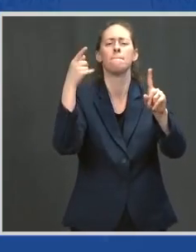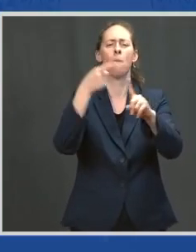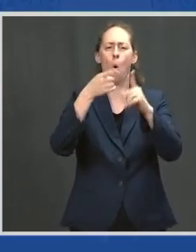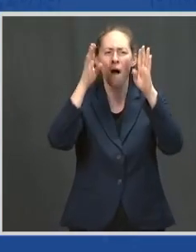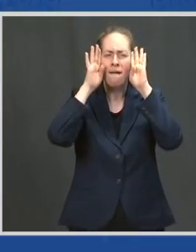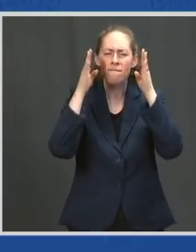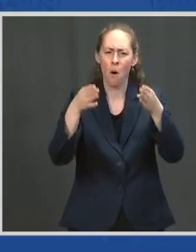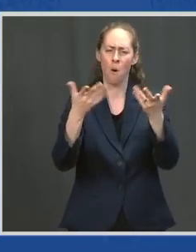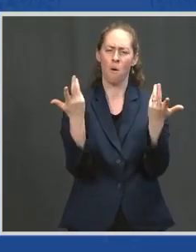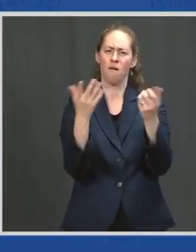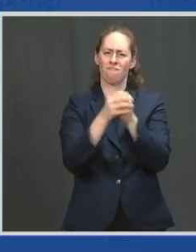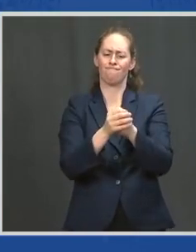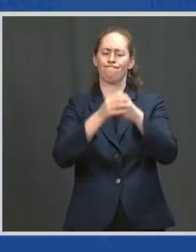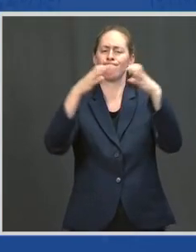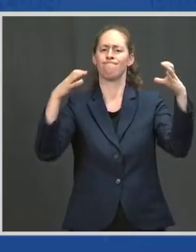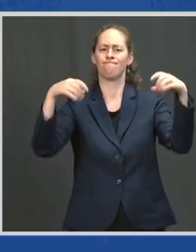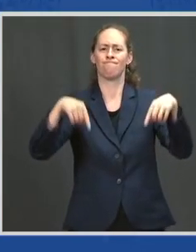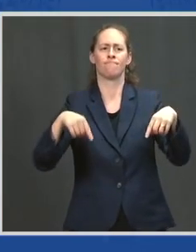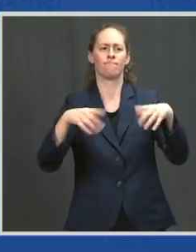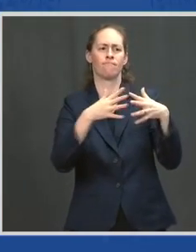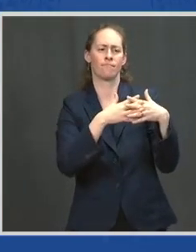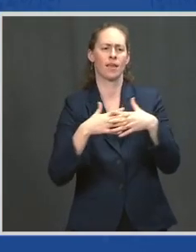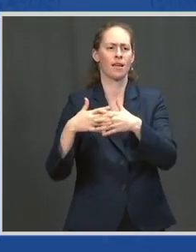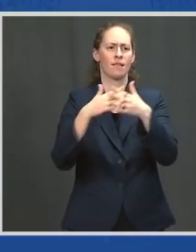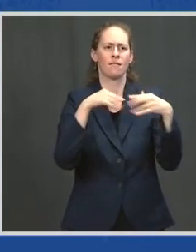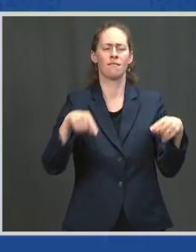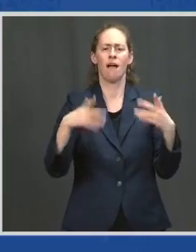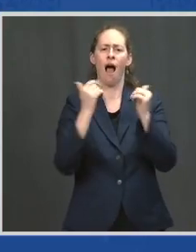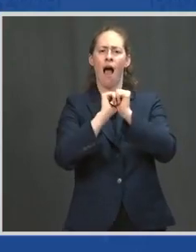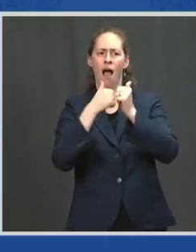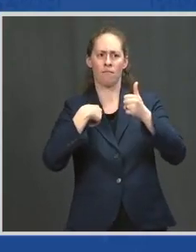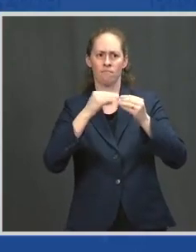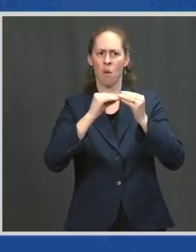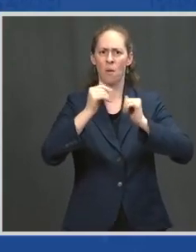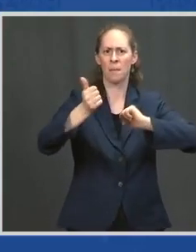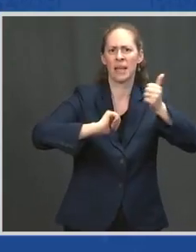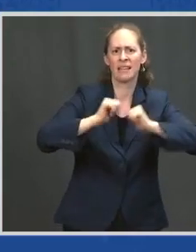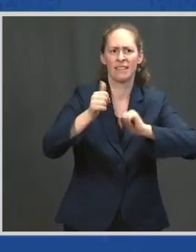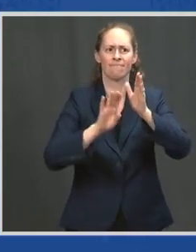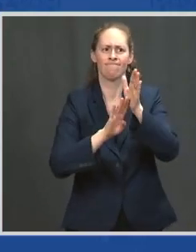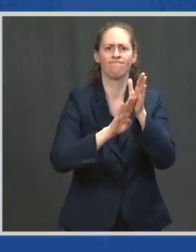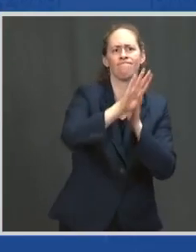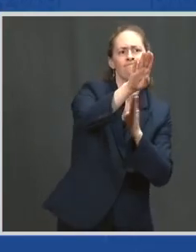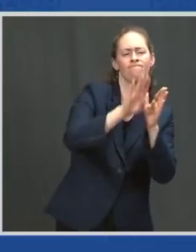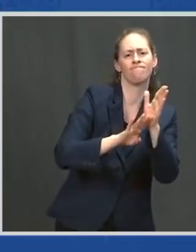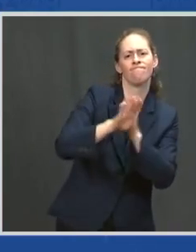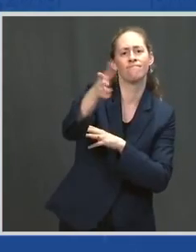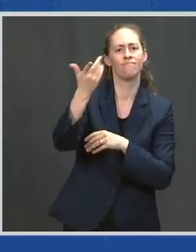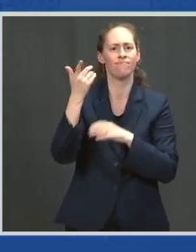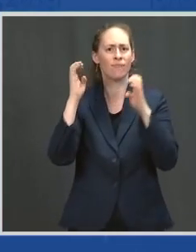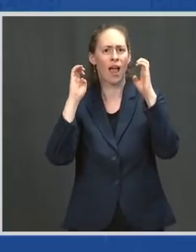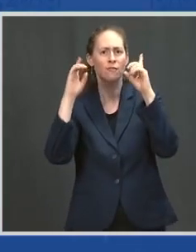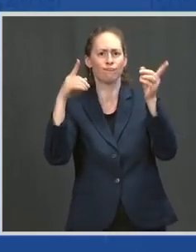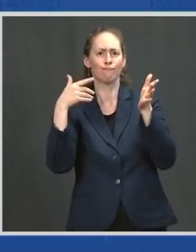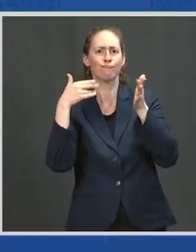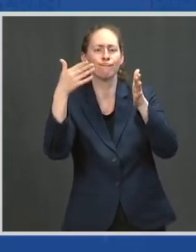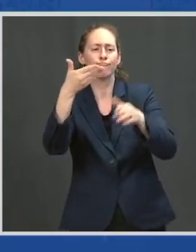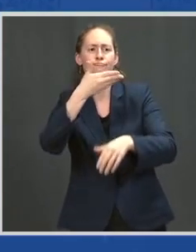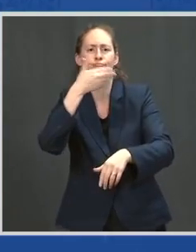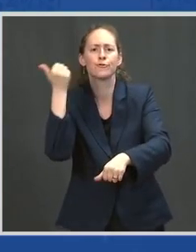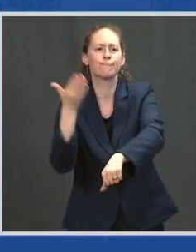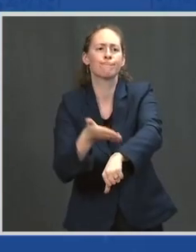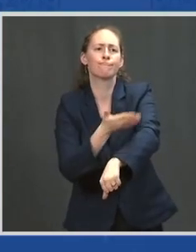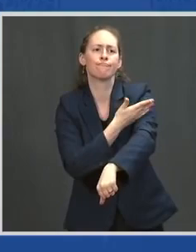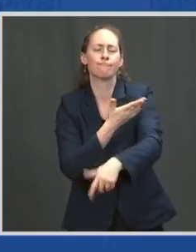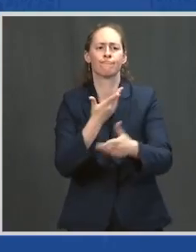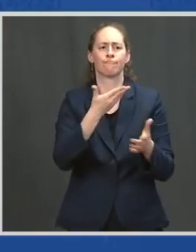America more? What's going to make us more competitive, stronger? What's going to make us better educated? So for folks at home,